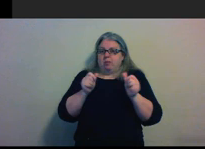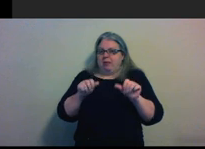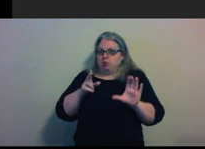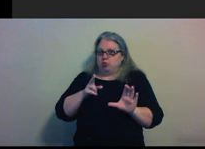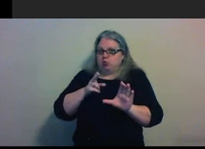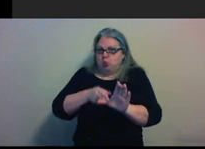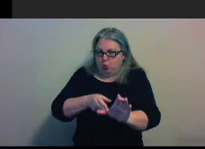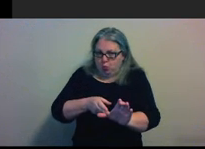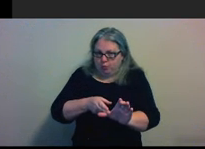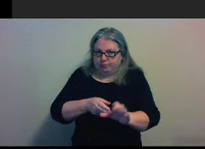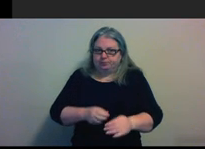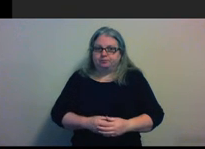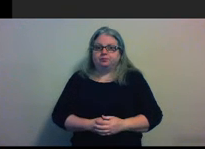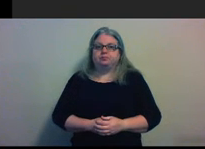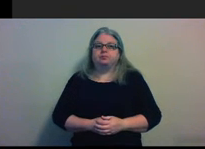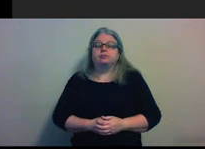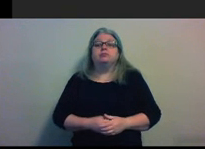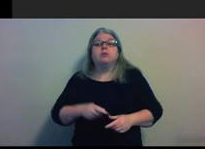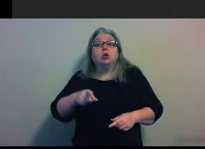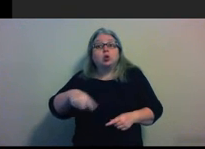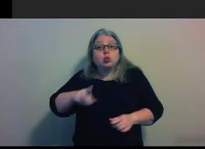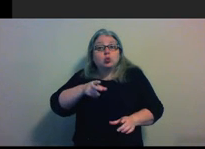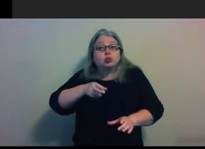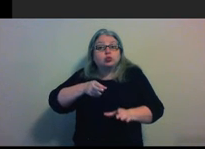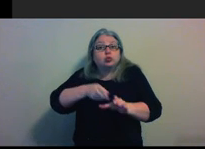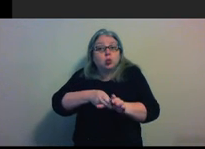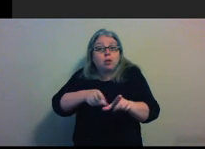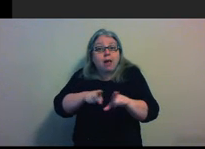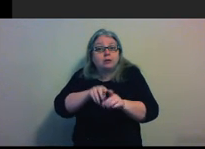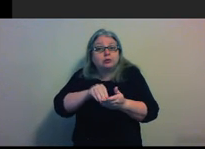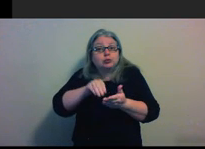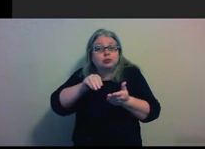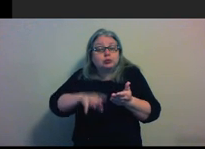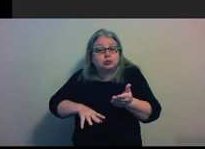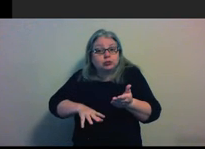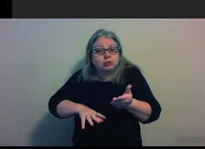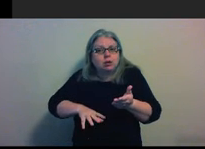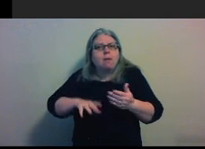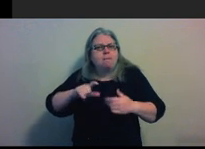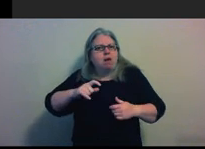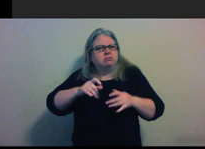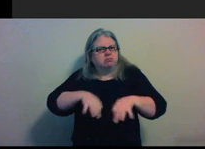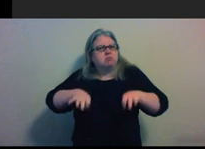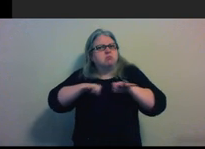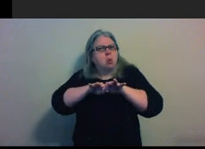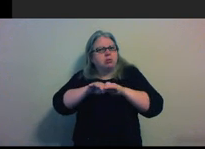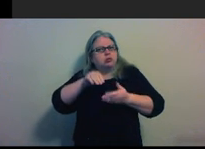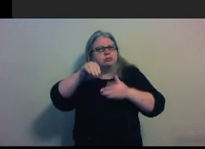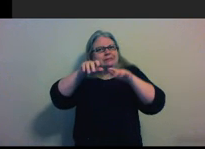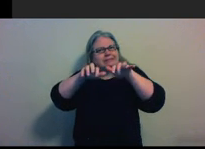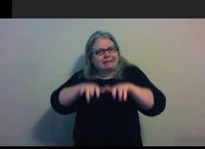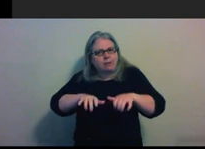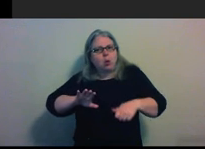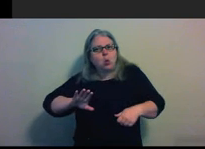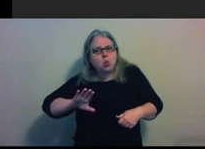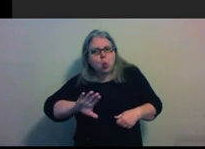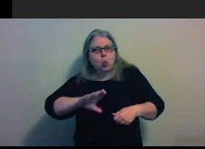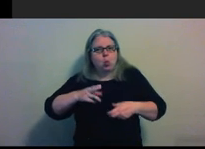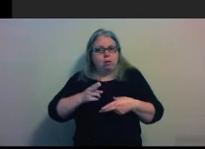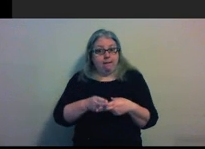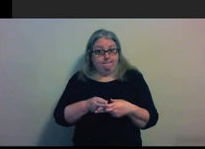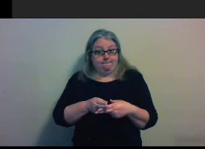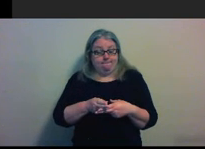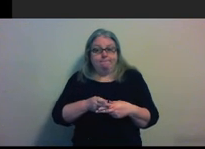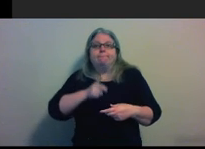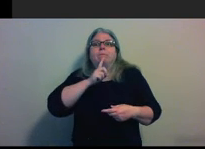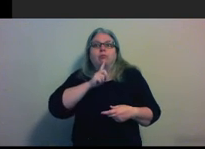the session. When you're joining a session, you're joining it as a student, and you need to make sure that we can know who you are. So to do that, you're going to